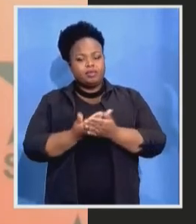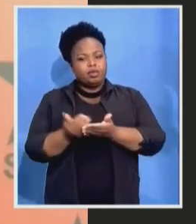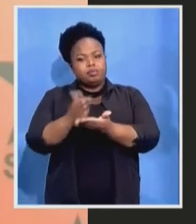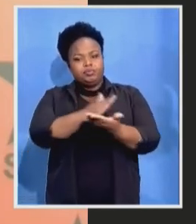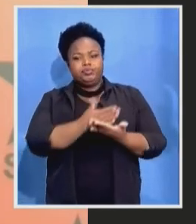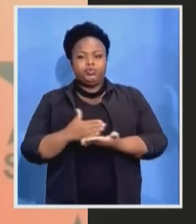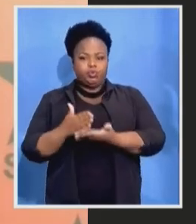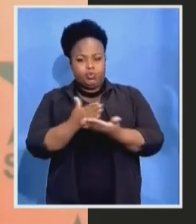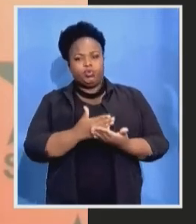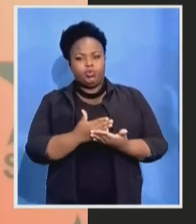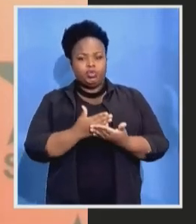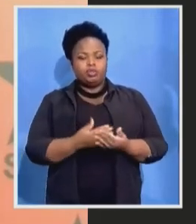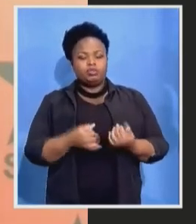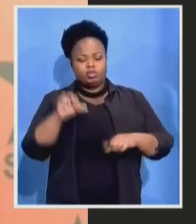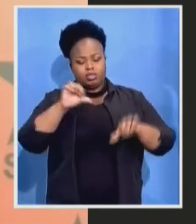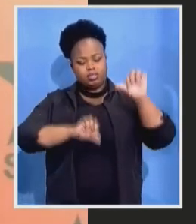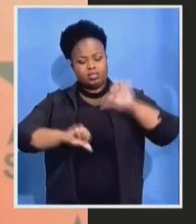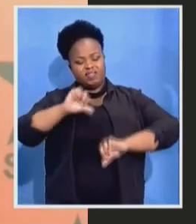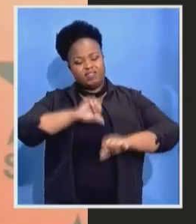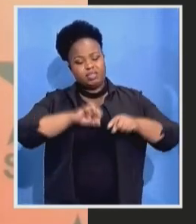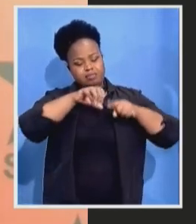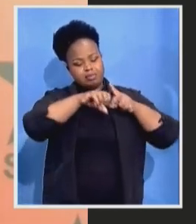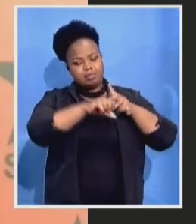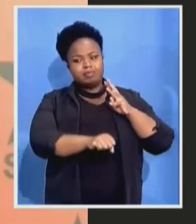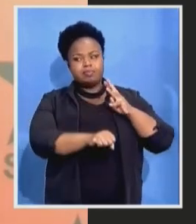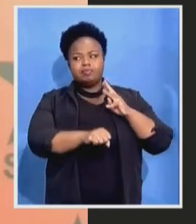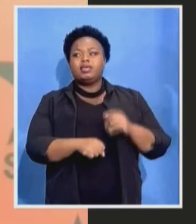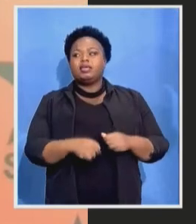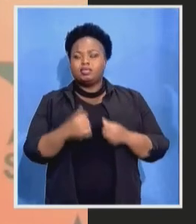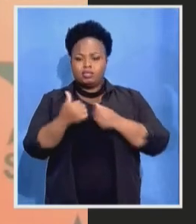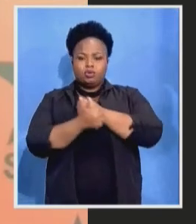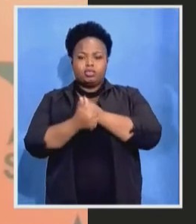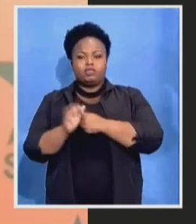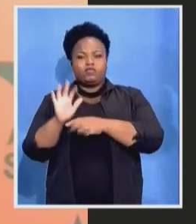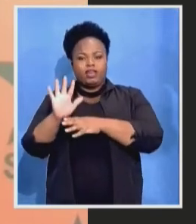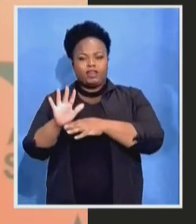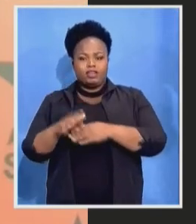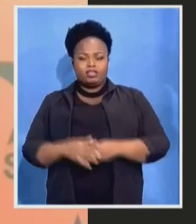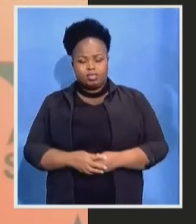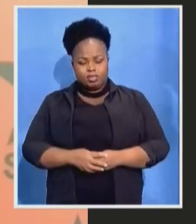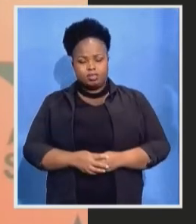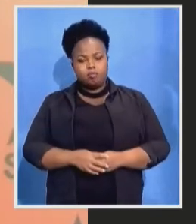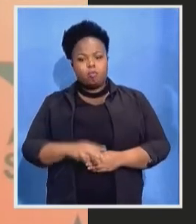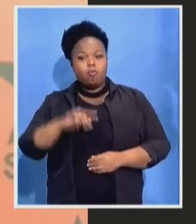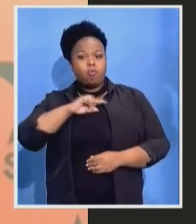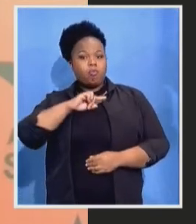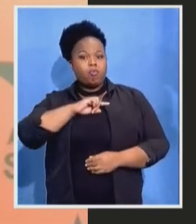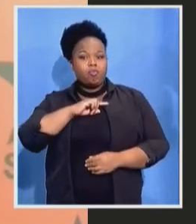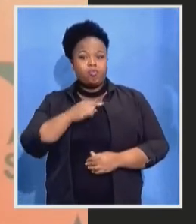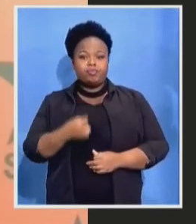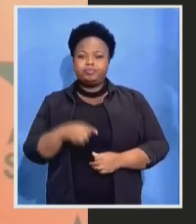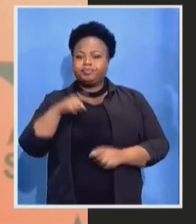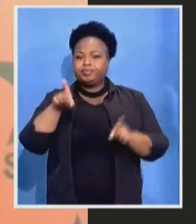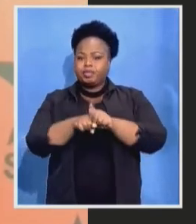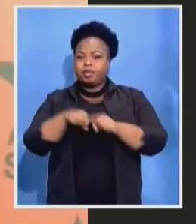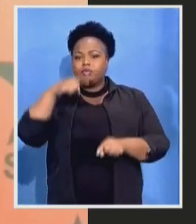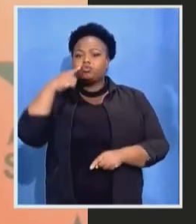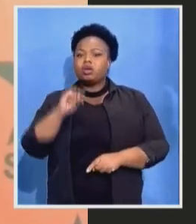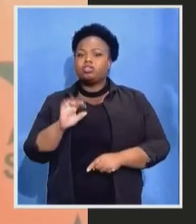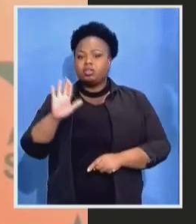in the development of the vaccine. The same as in Russia. We've seen that when